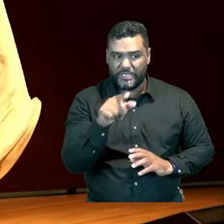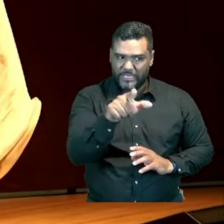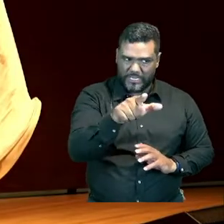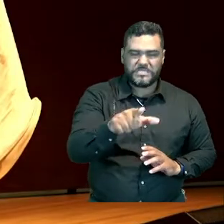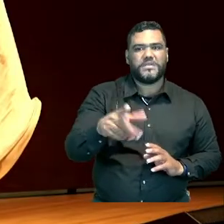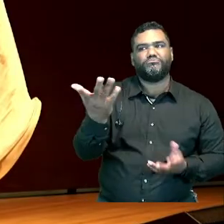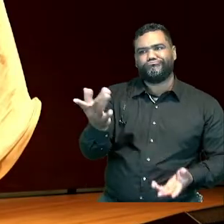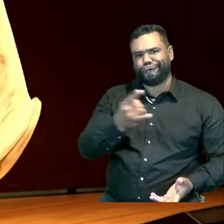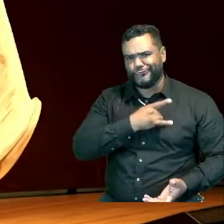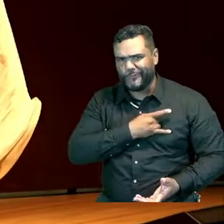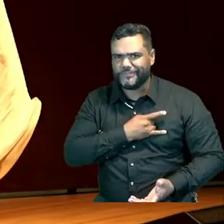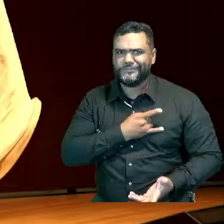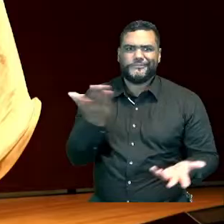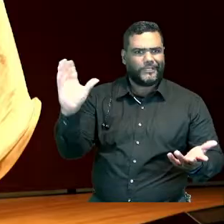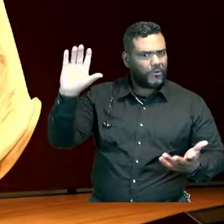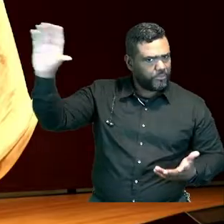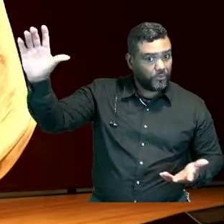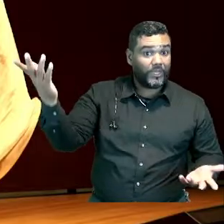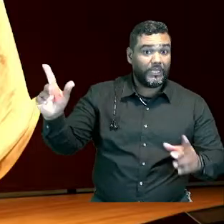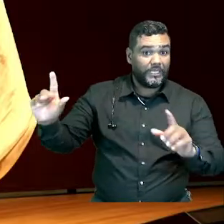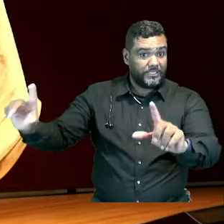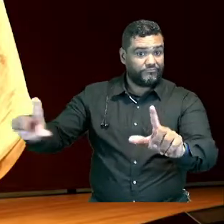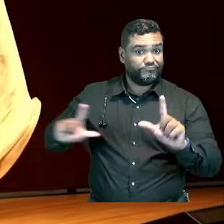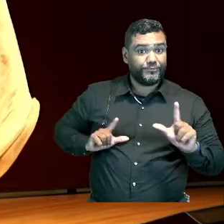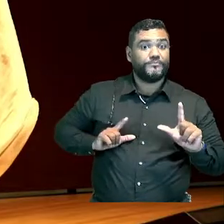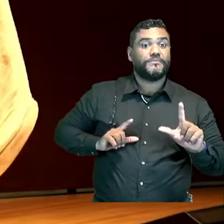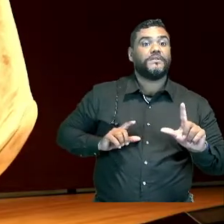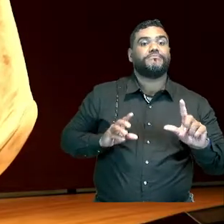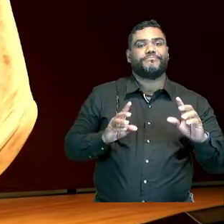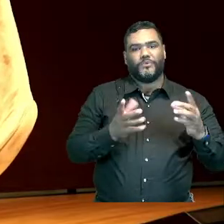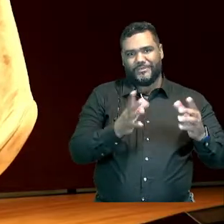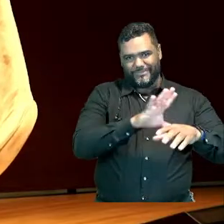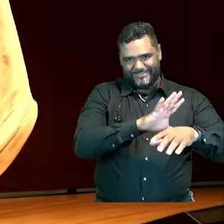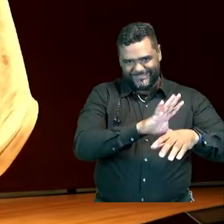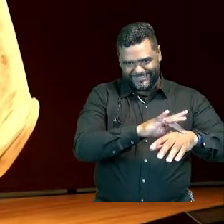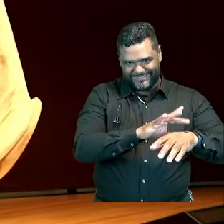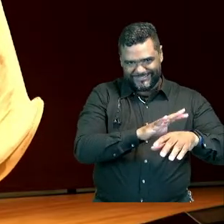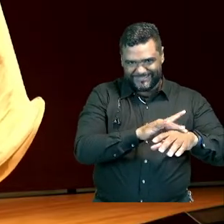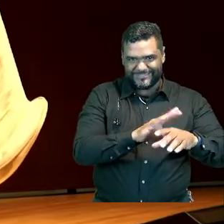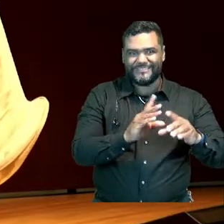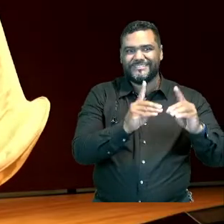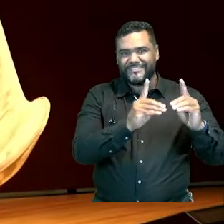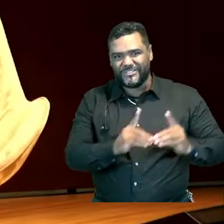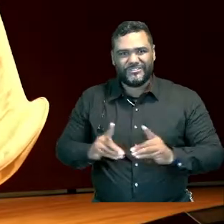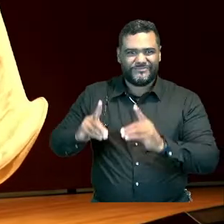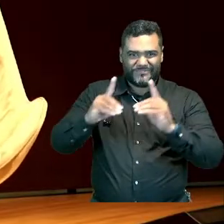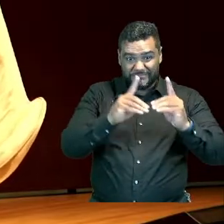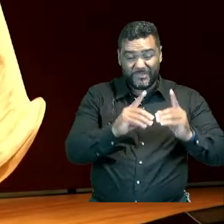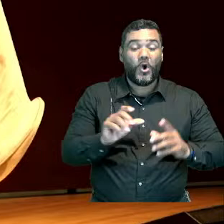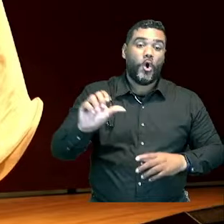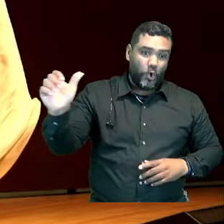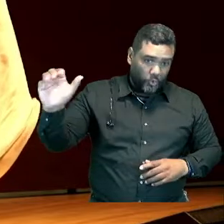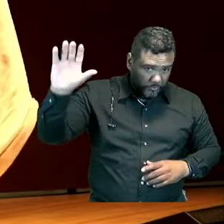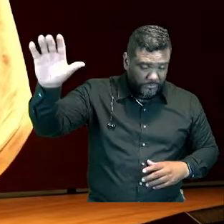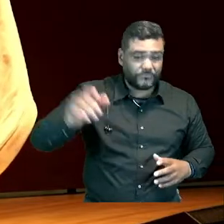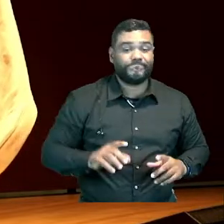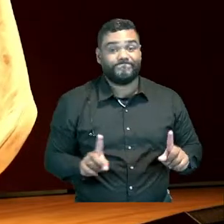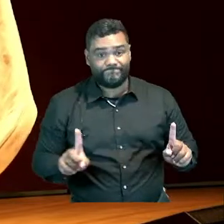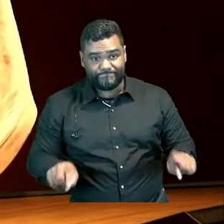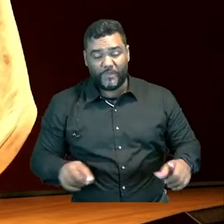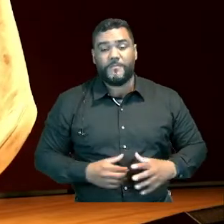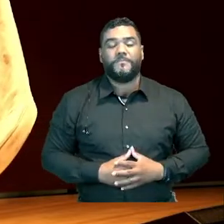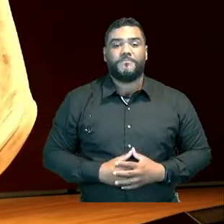She has a degree from the University of Pennsylvania, and she has a PhD from the School of Law from Georgetown